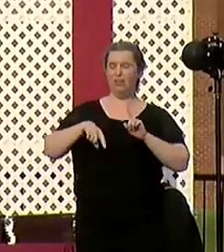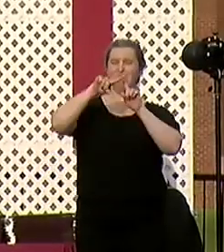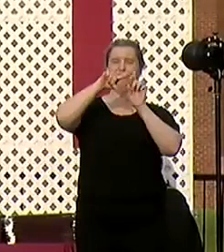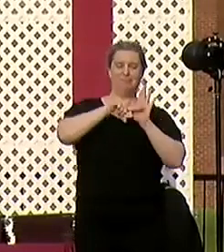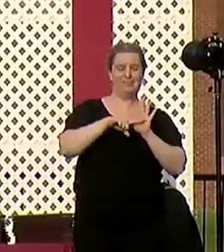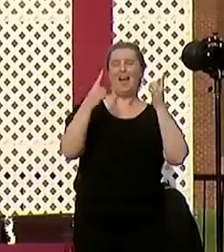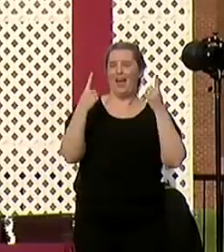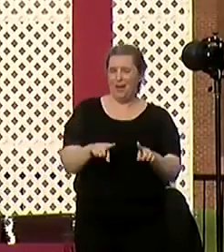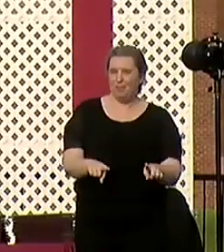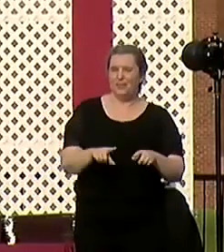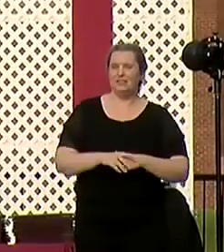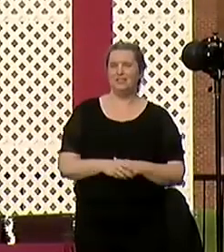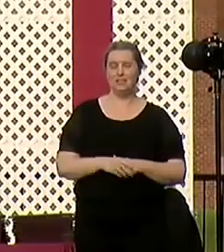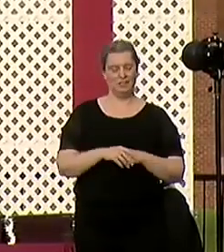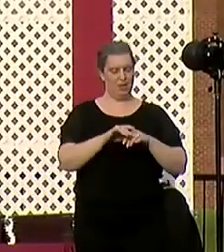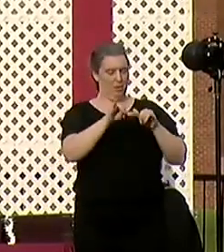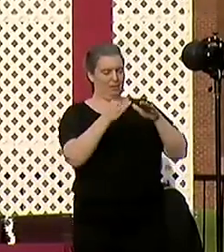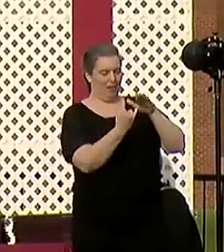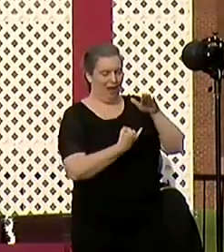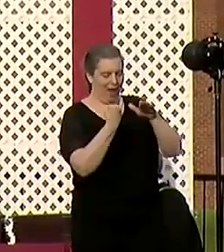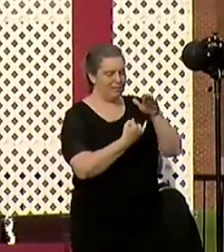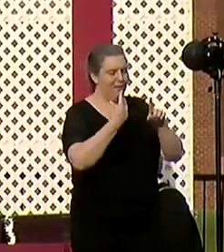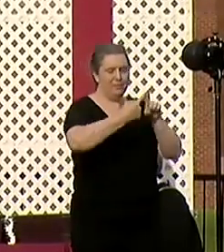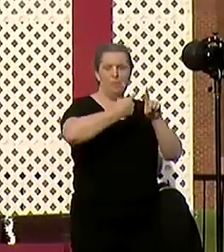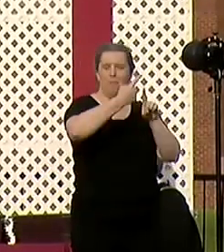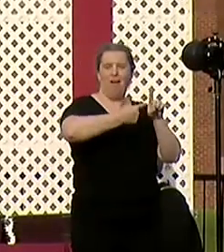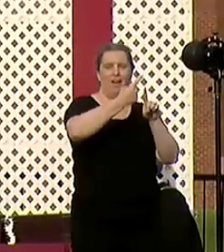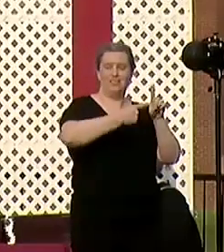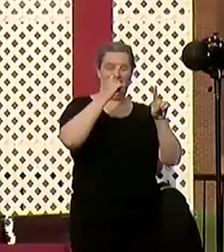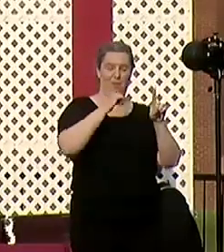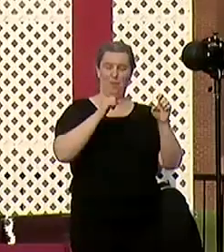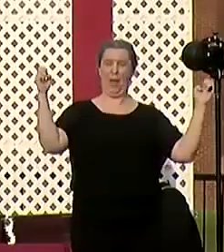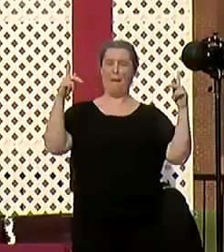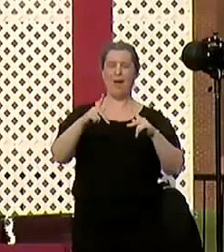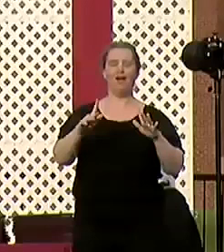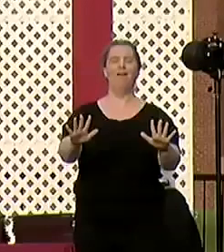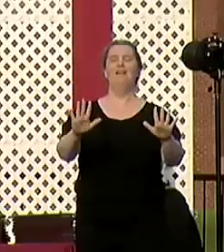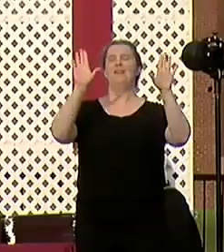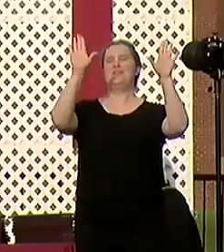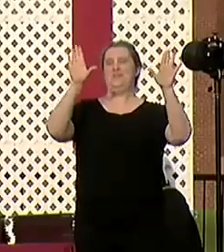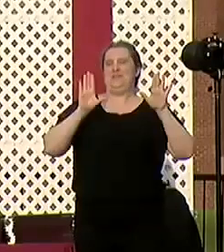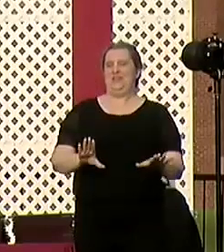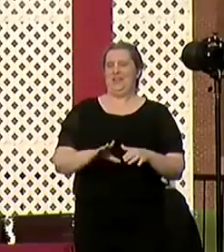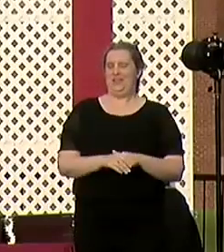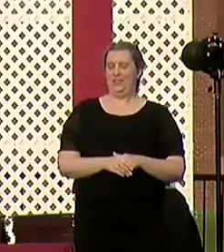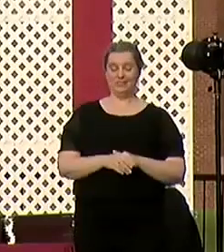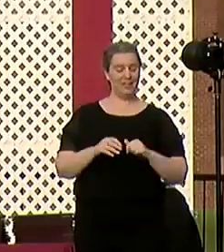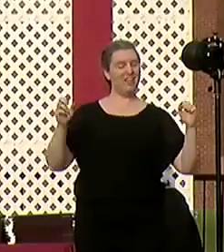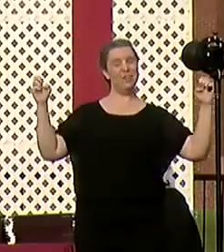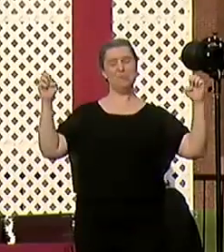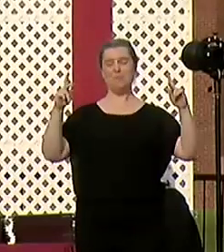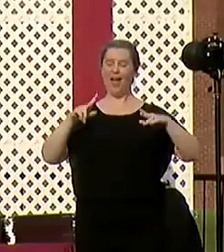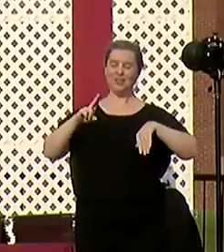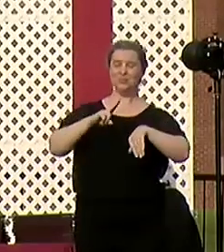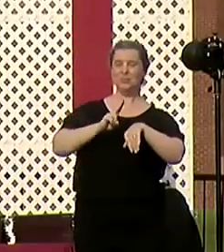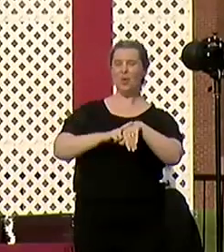does. We stayed isolated from each other for months, which made our reunion all the more sweet. As things started to return to normal this